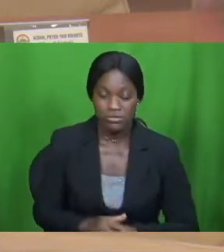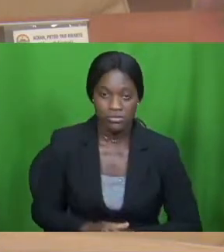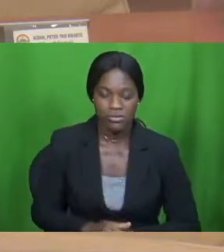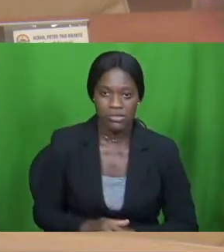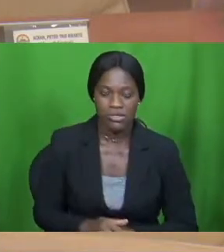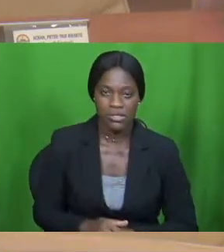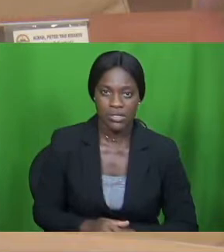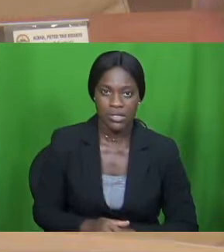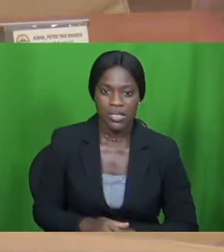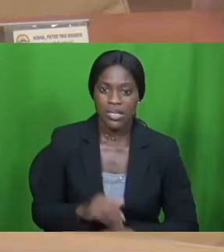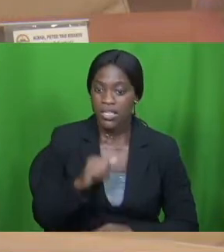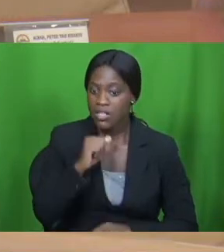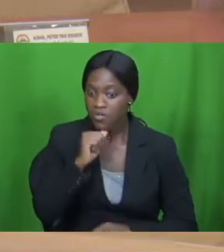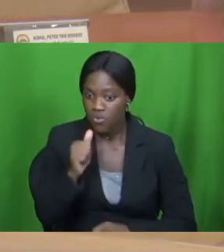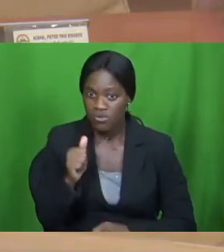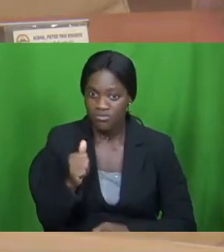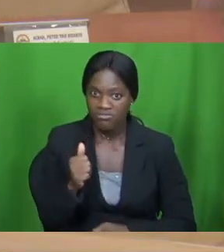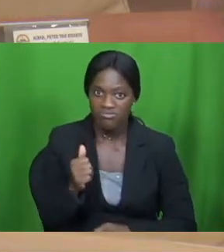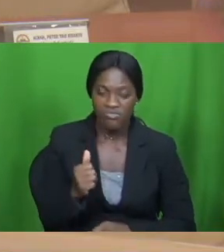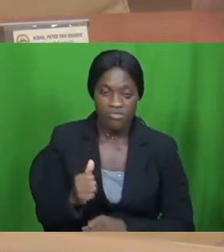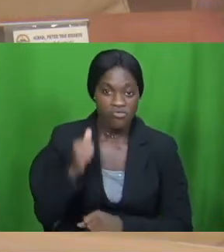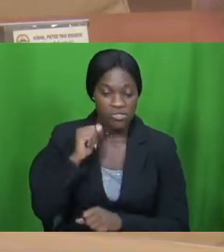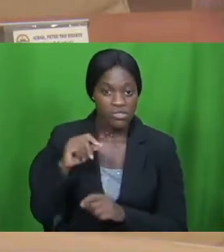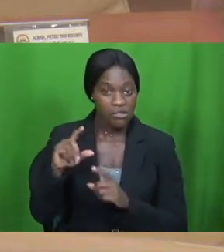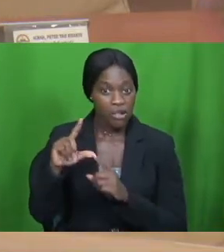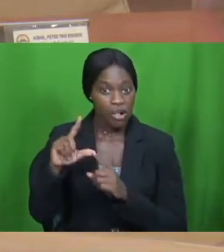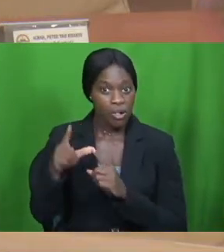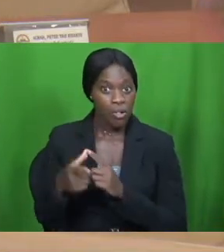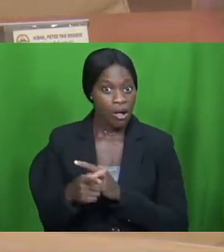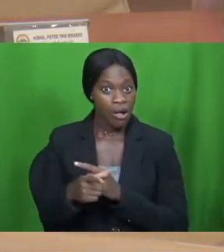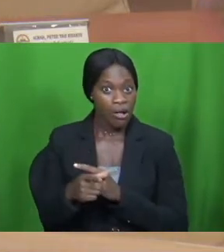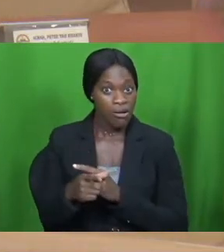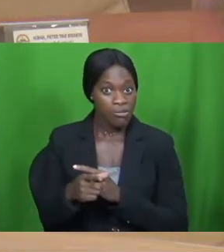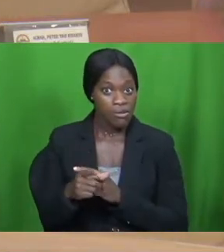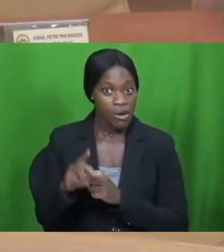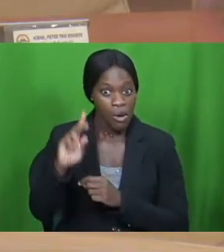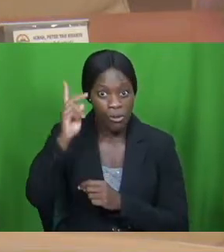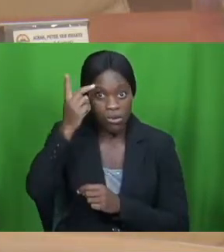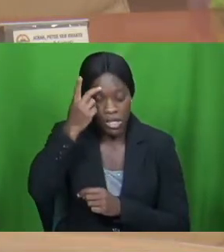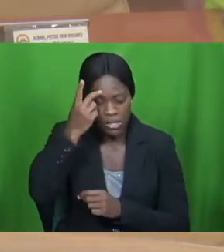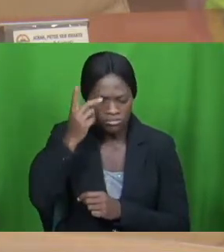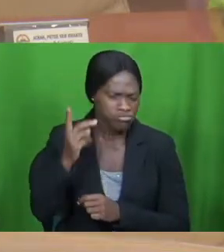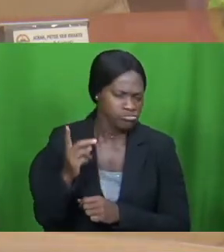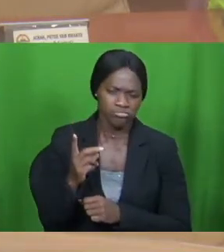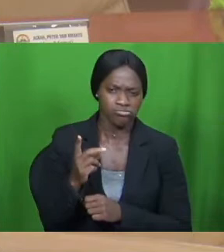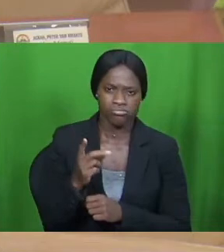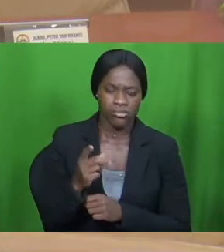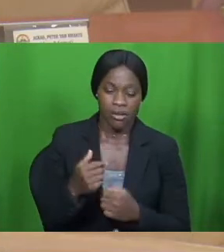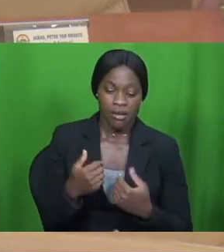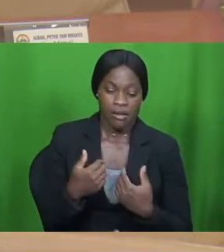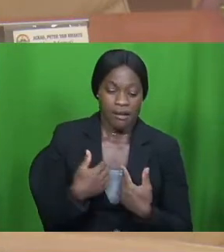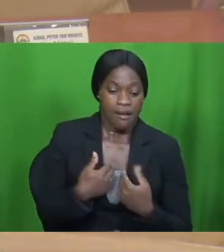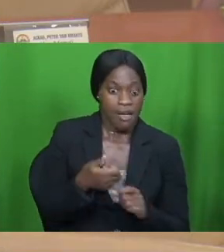the local politics. He played his own role. Mr.